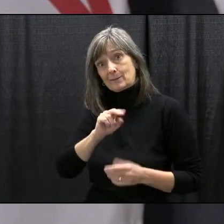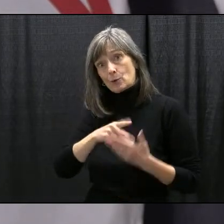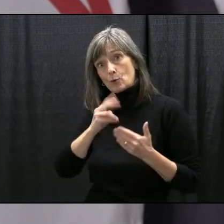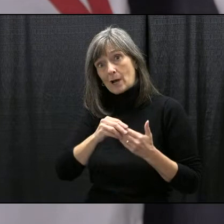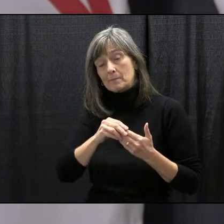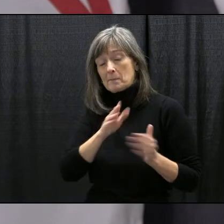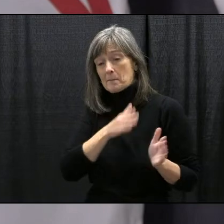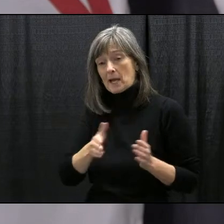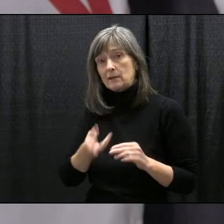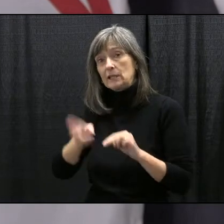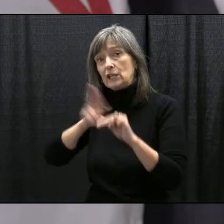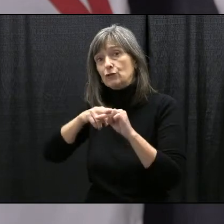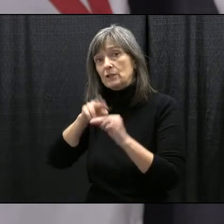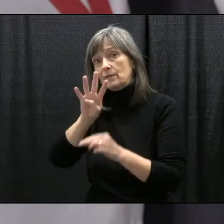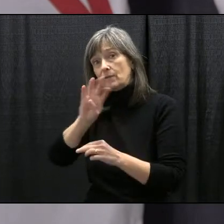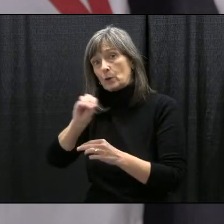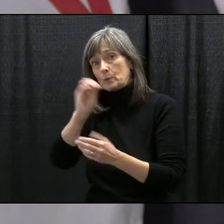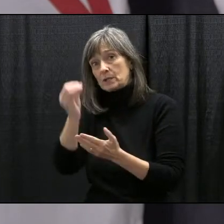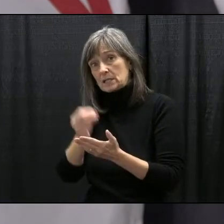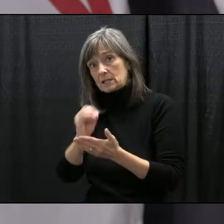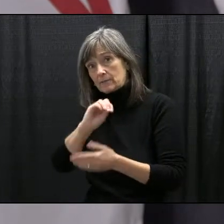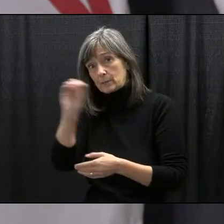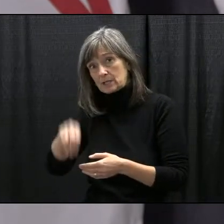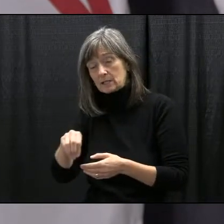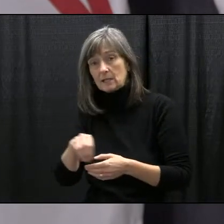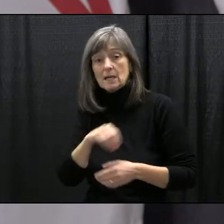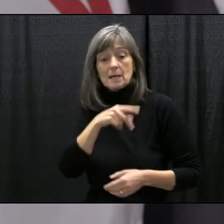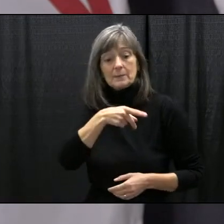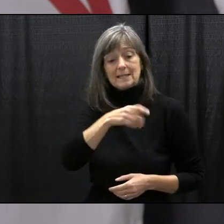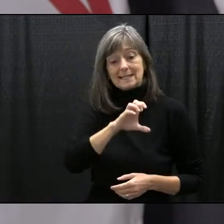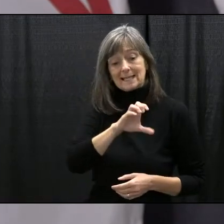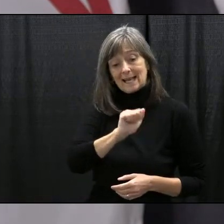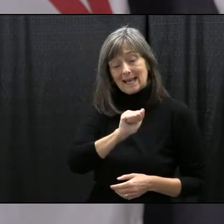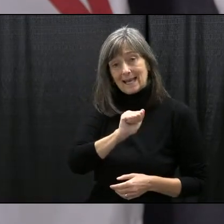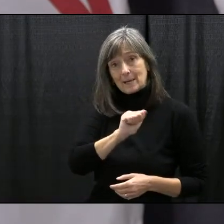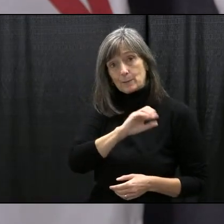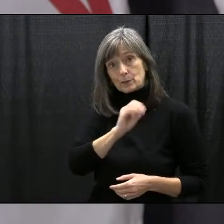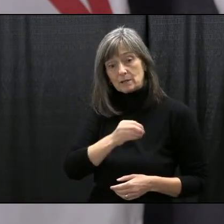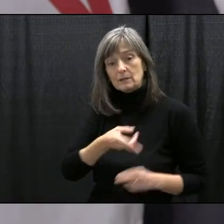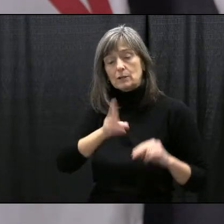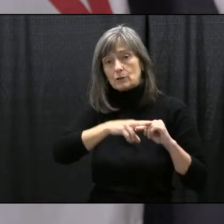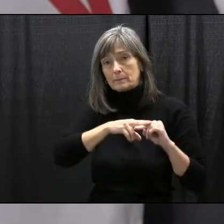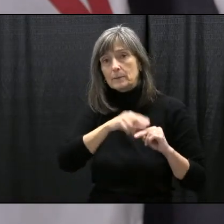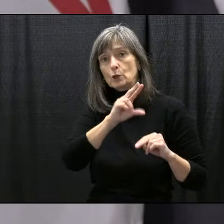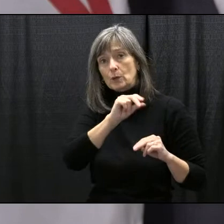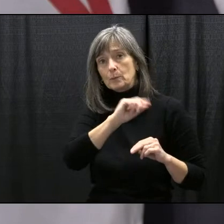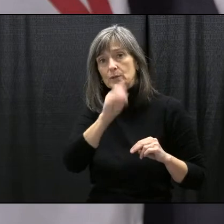by 40% and PCA programs by 20%.